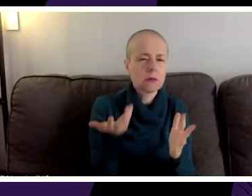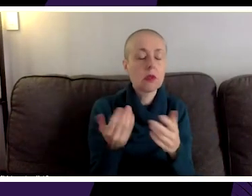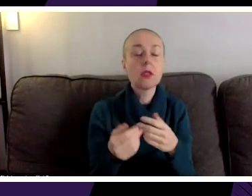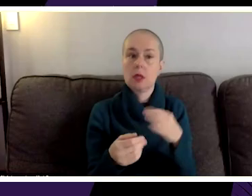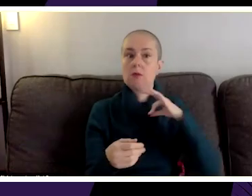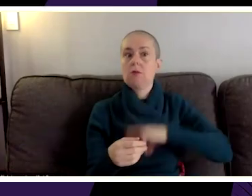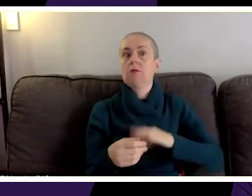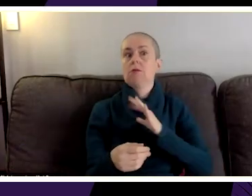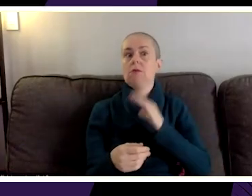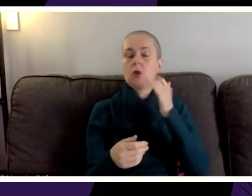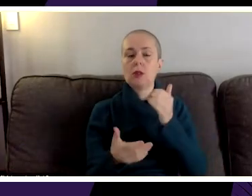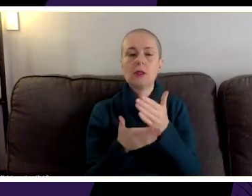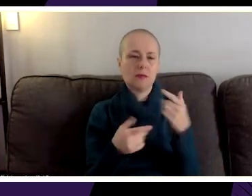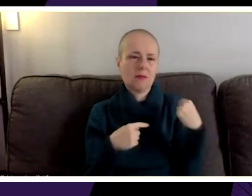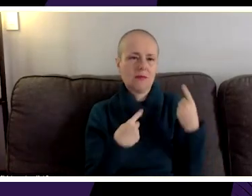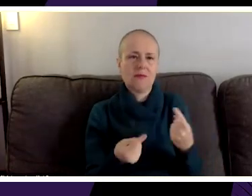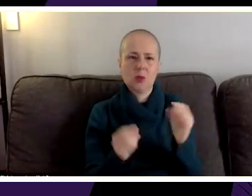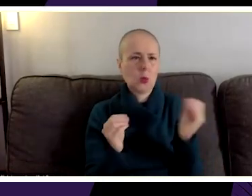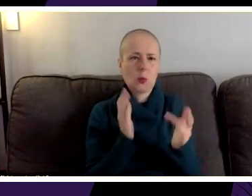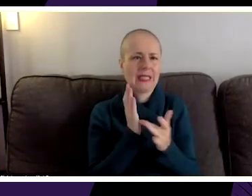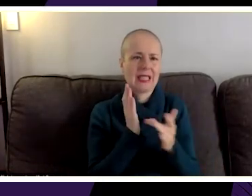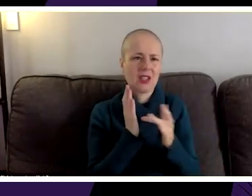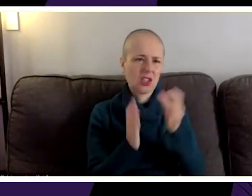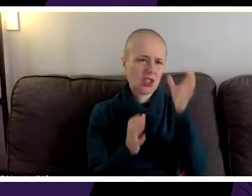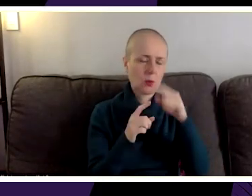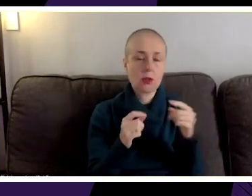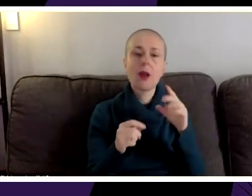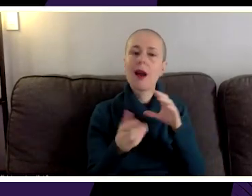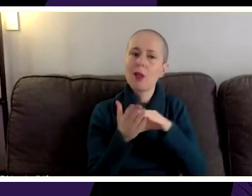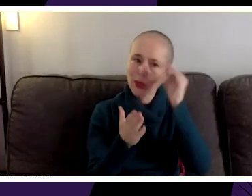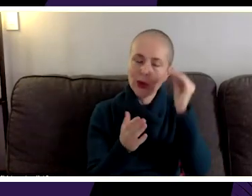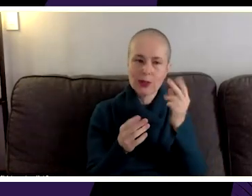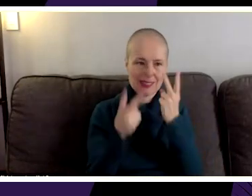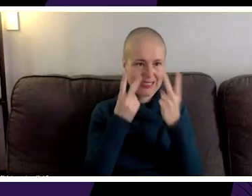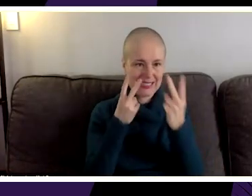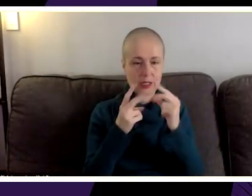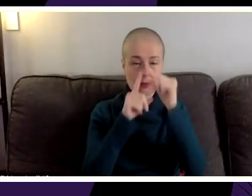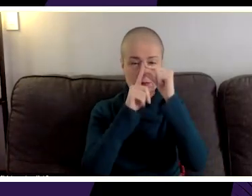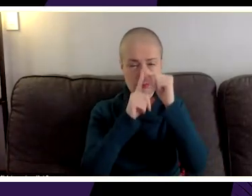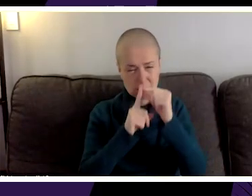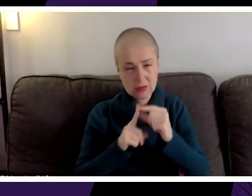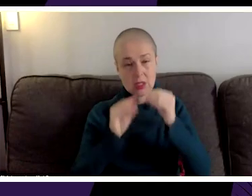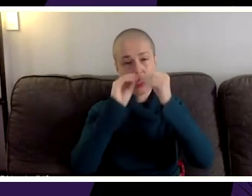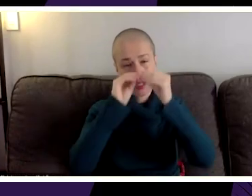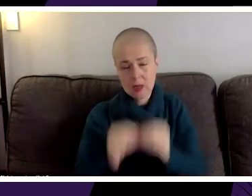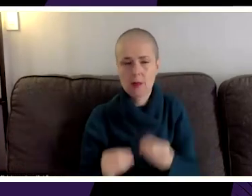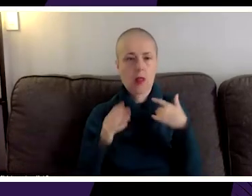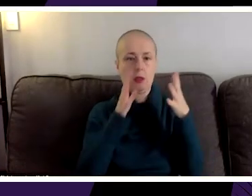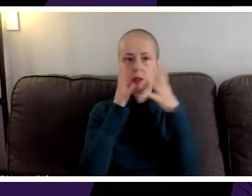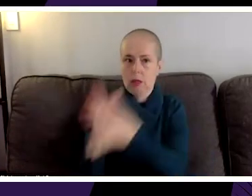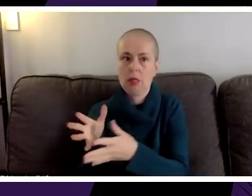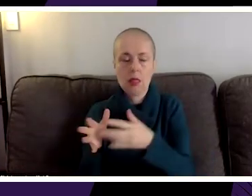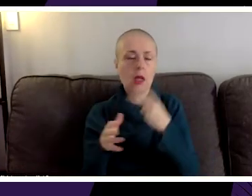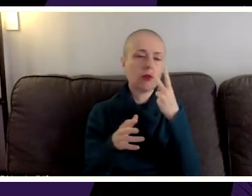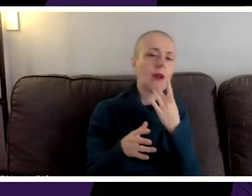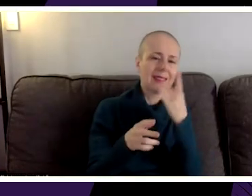a non-technical background, to have these visual guardrails because I learn visually. I don't have to read loads of documentation to understand what something is